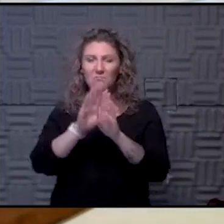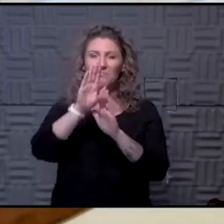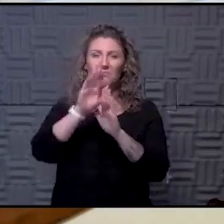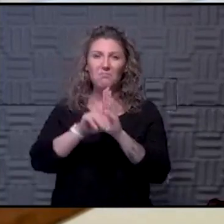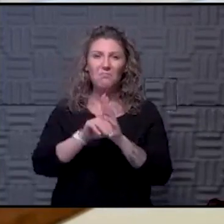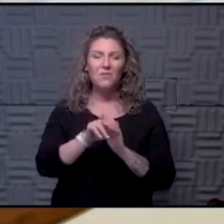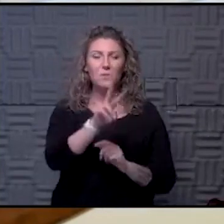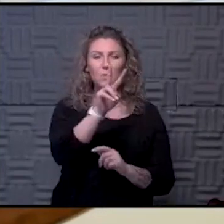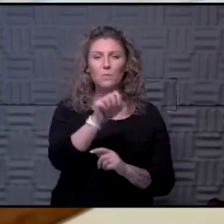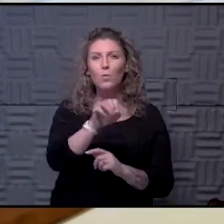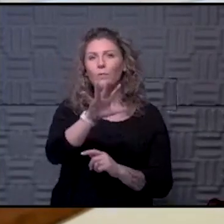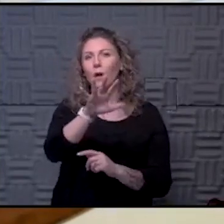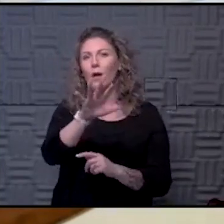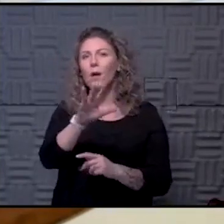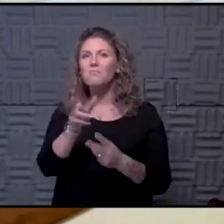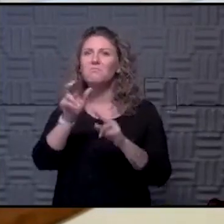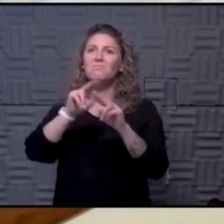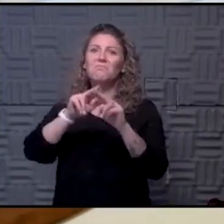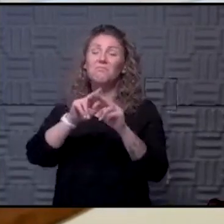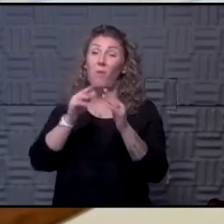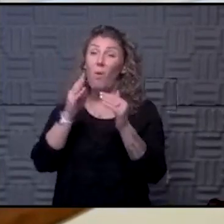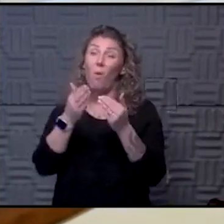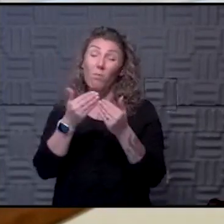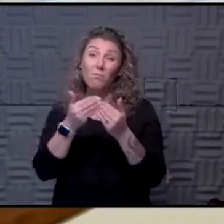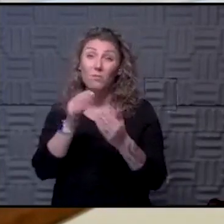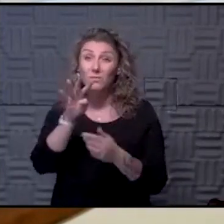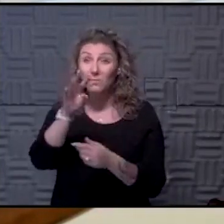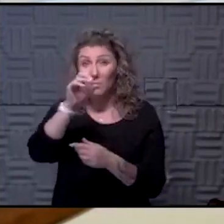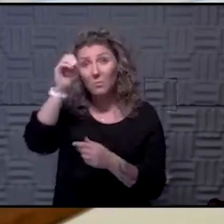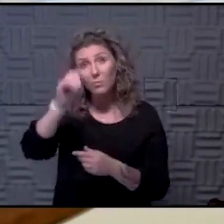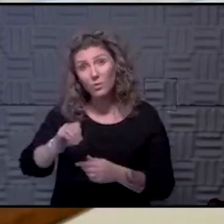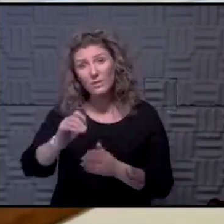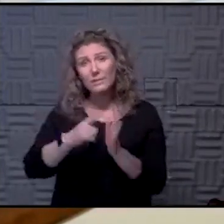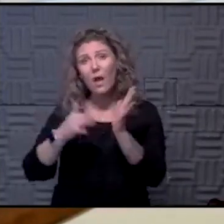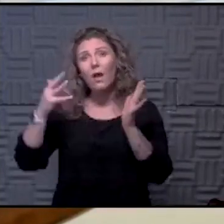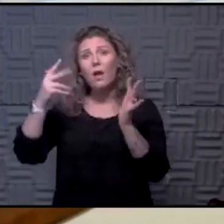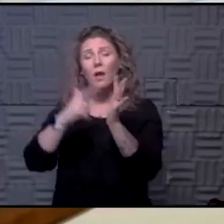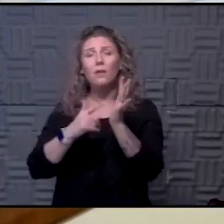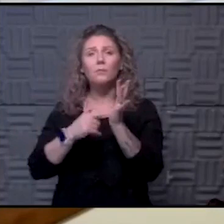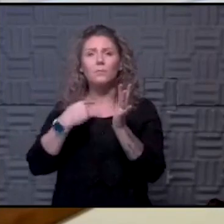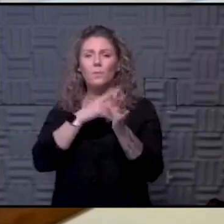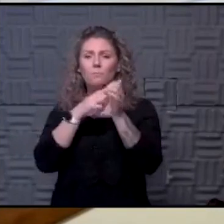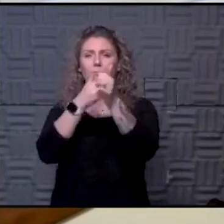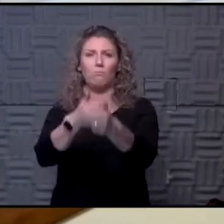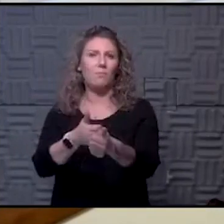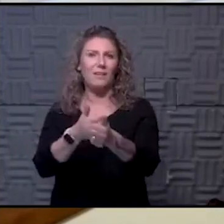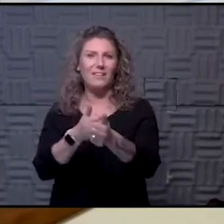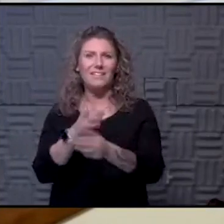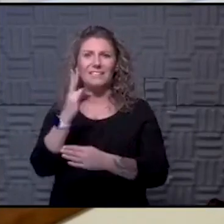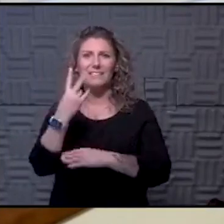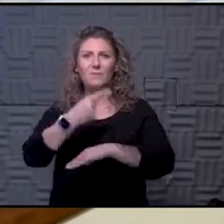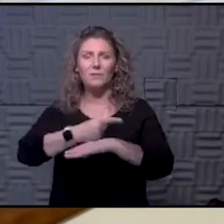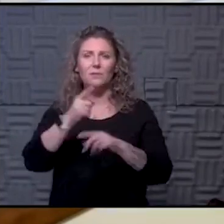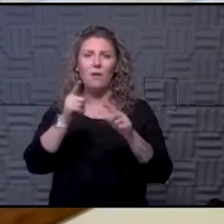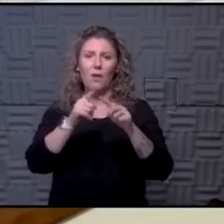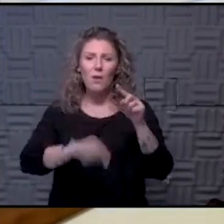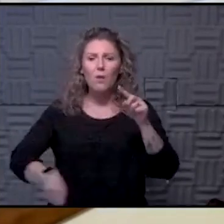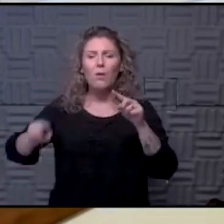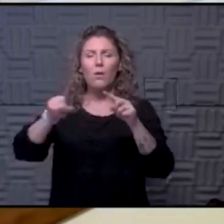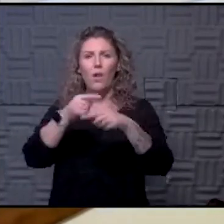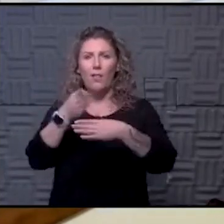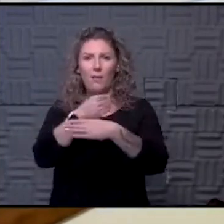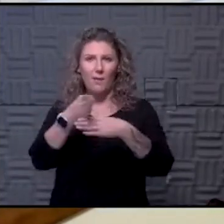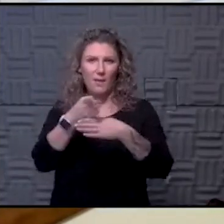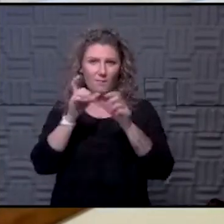about 2.5 to close to 4 sometimes, and so we track that on a 7-day rolling average as